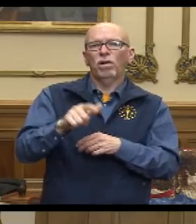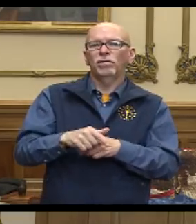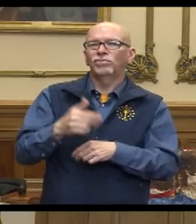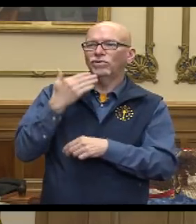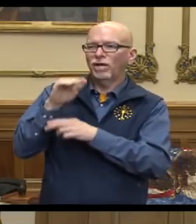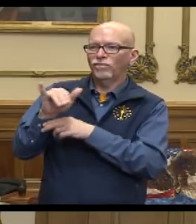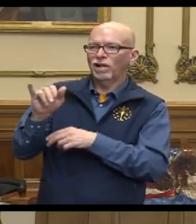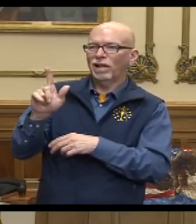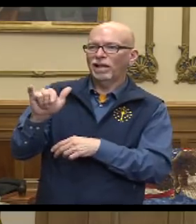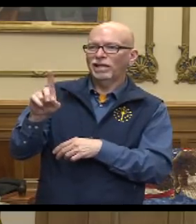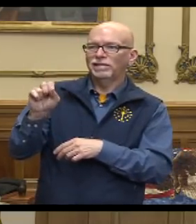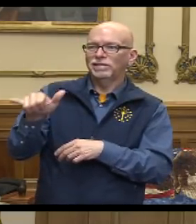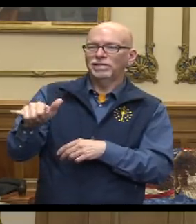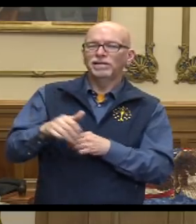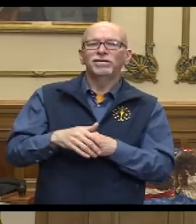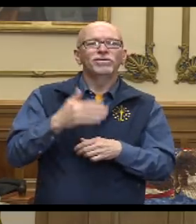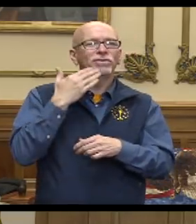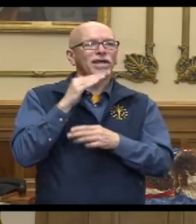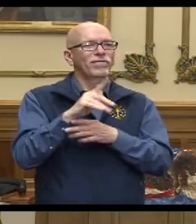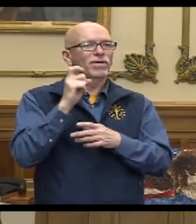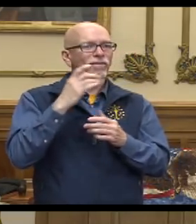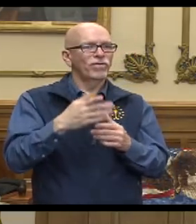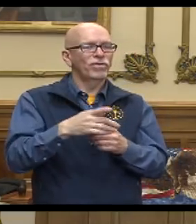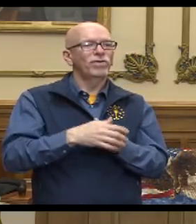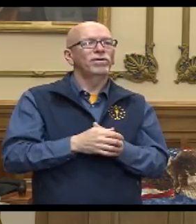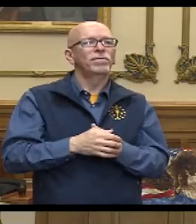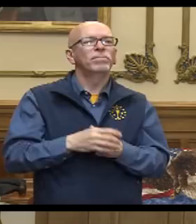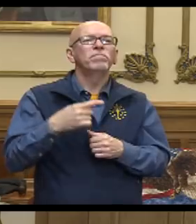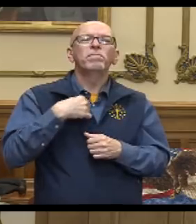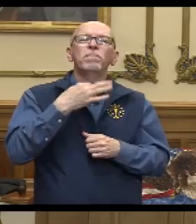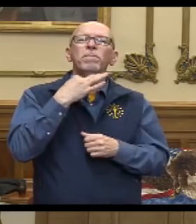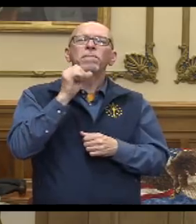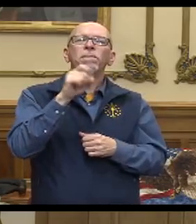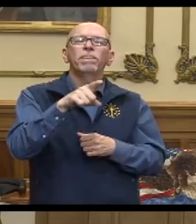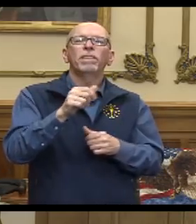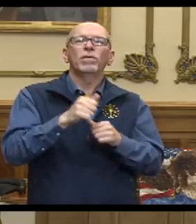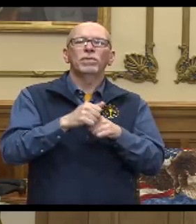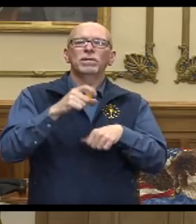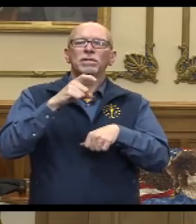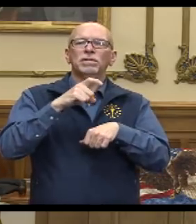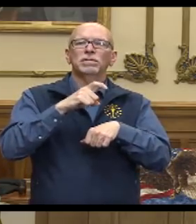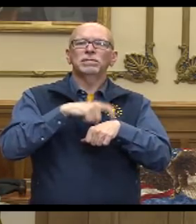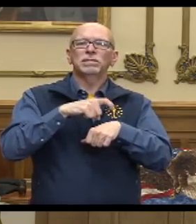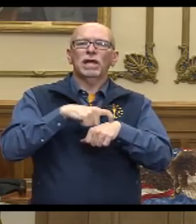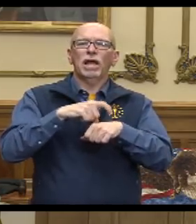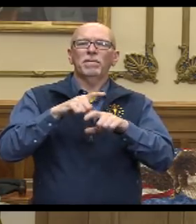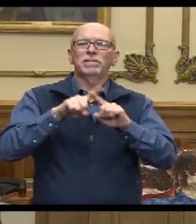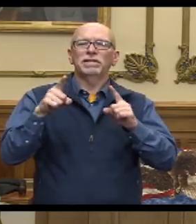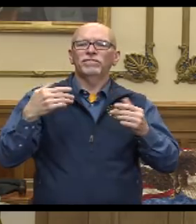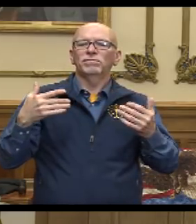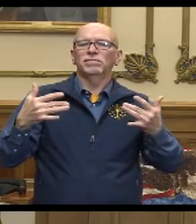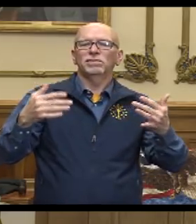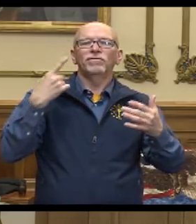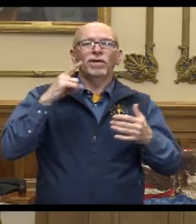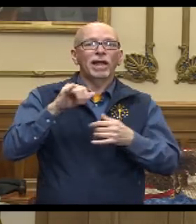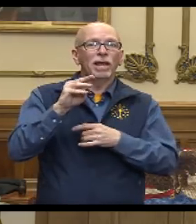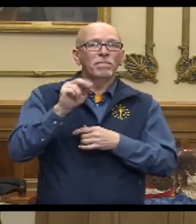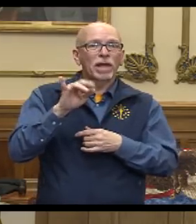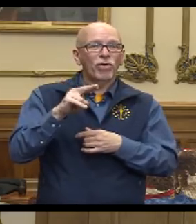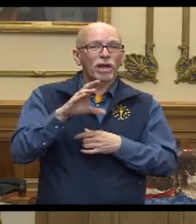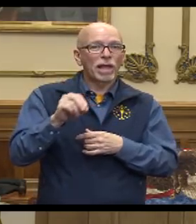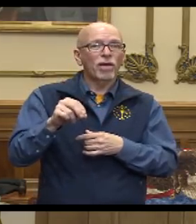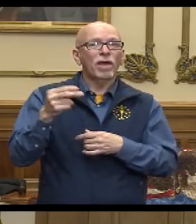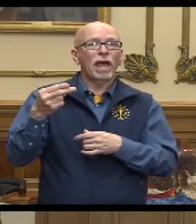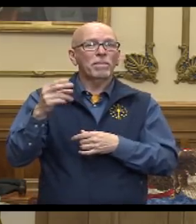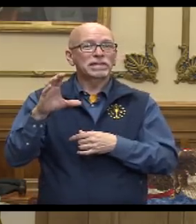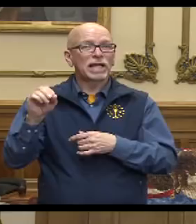afternoon, Lindsay. Good afternoon, Governor. I'm curious, with the timeline being different for places like Marion and Hamilton